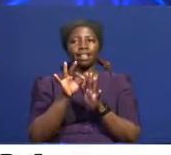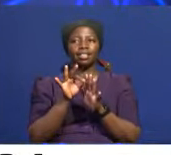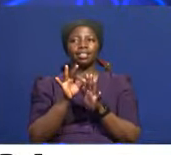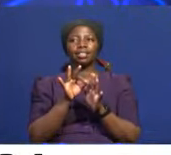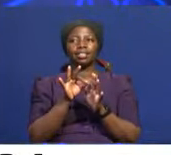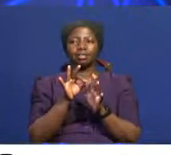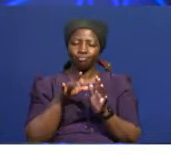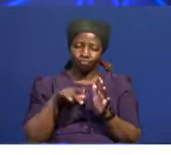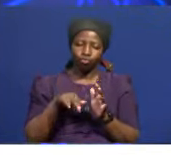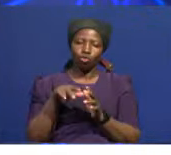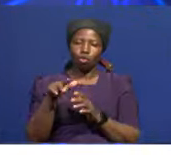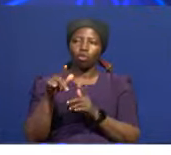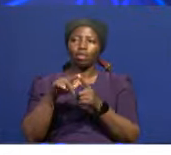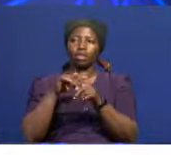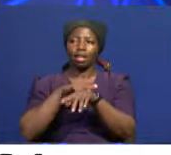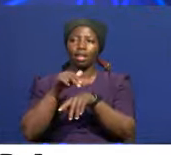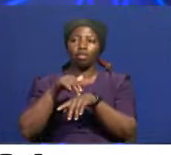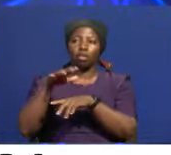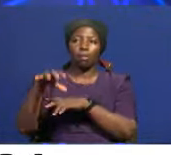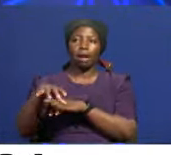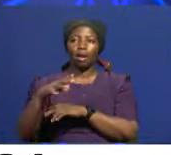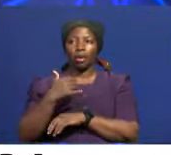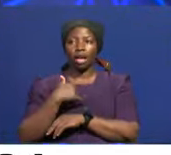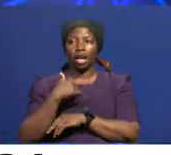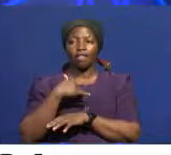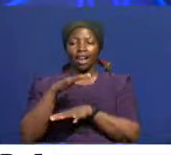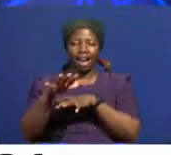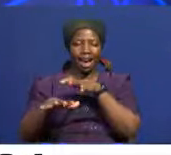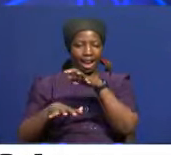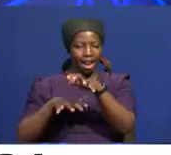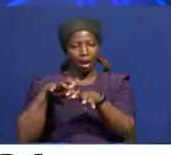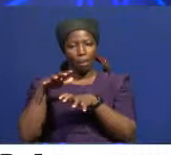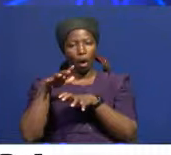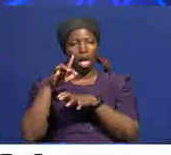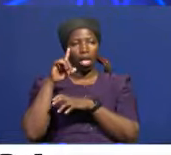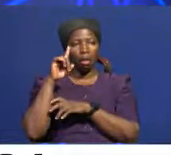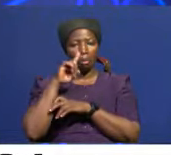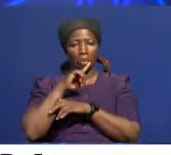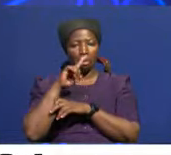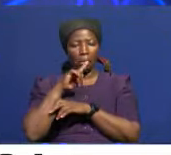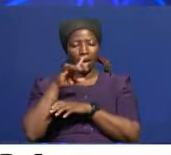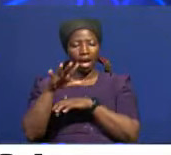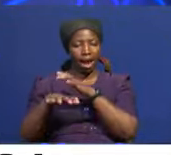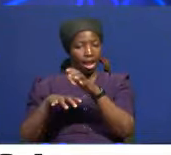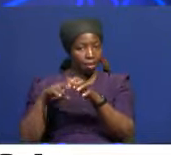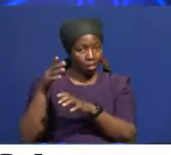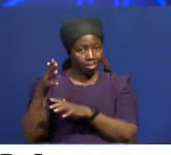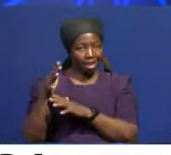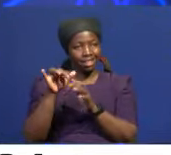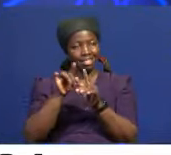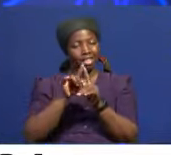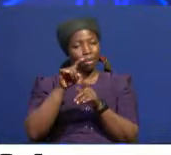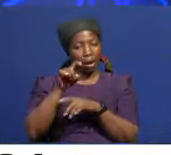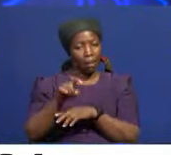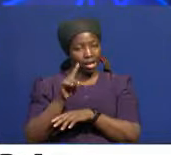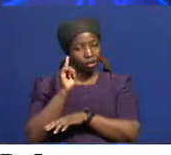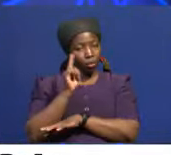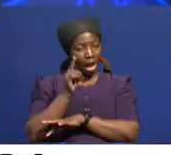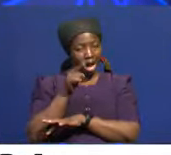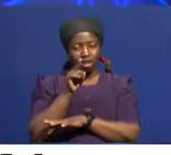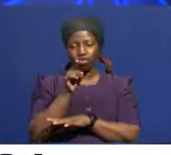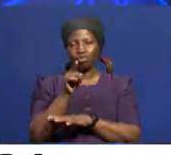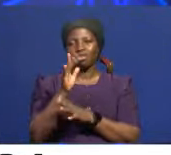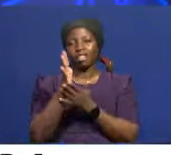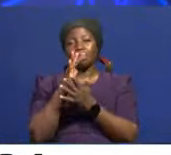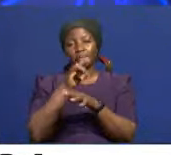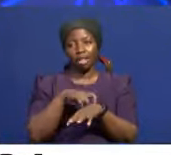to the national park. We have wild animals. I must, however, warn you that